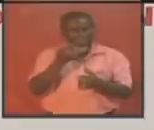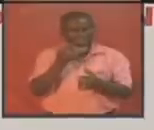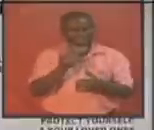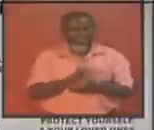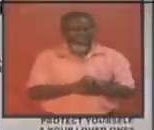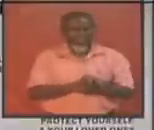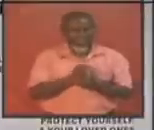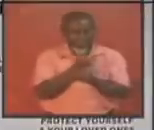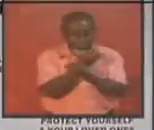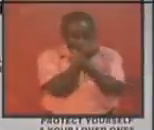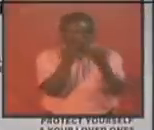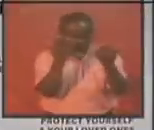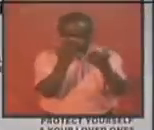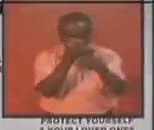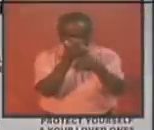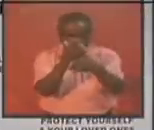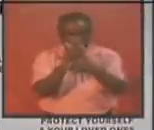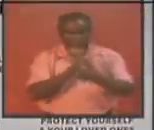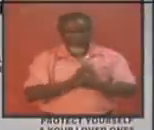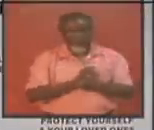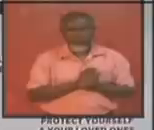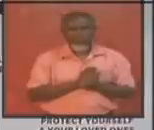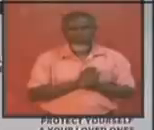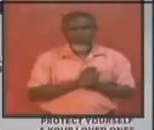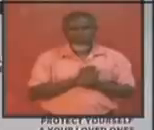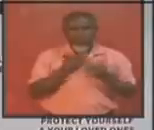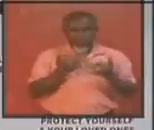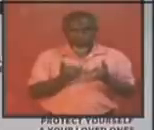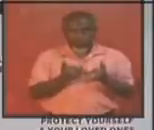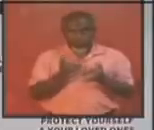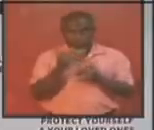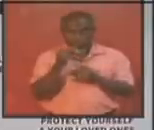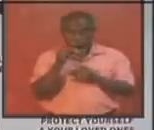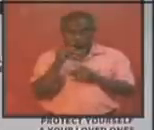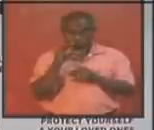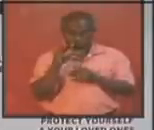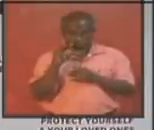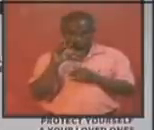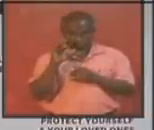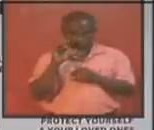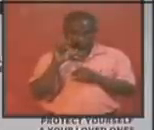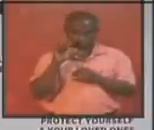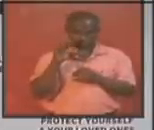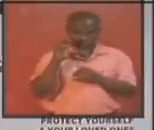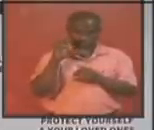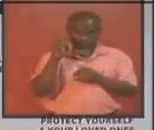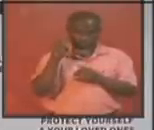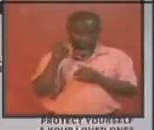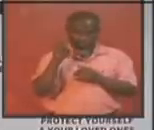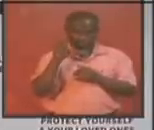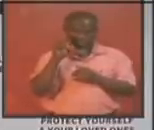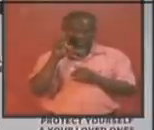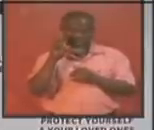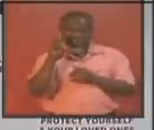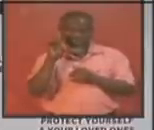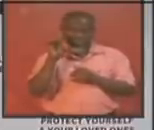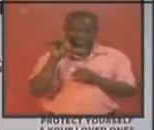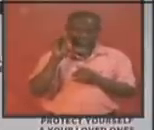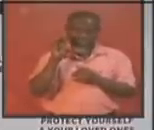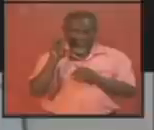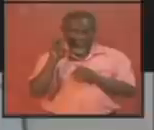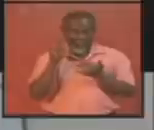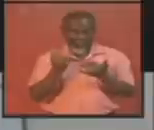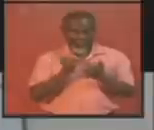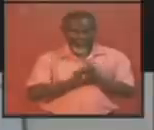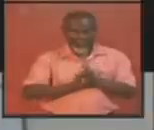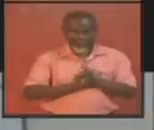And now we go to Wired 868, please, for a follow-up question. Hi, morning once again. This